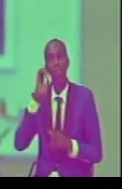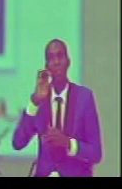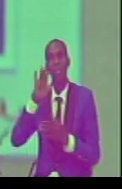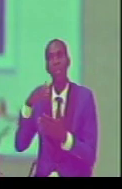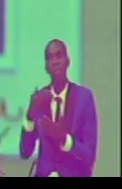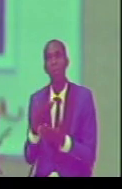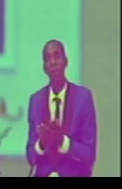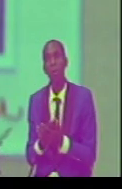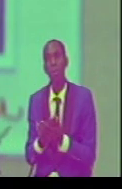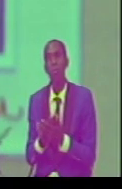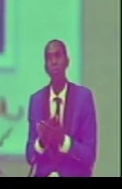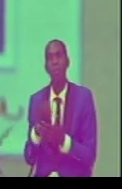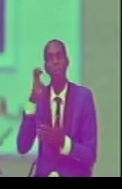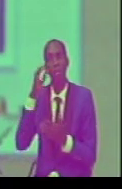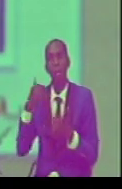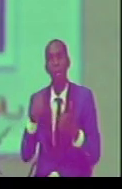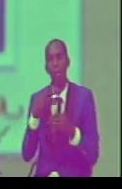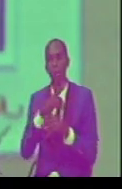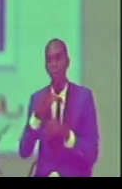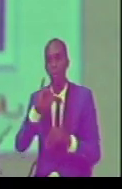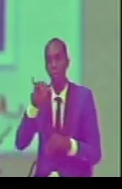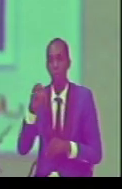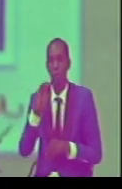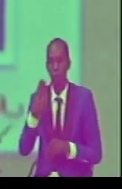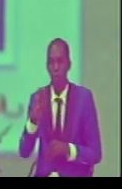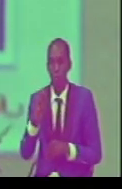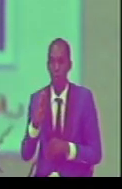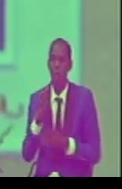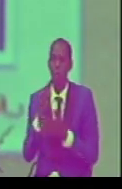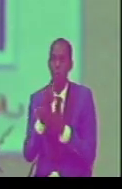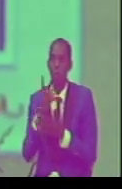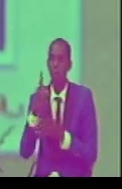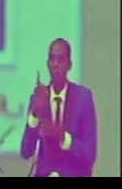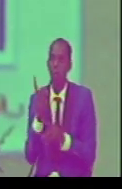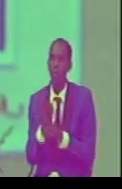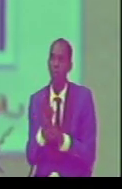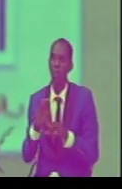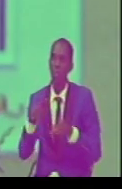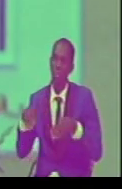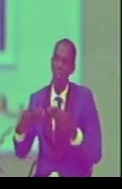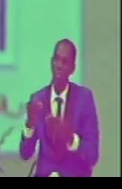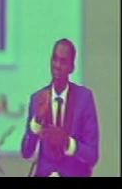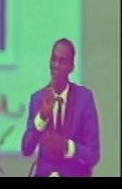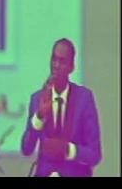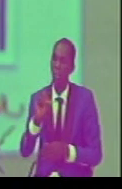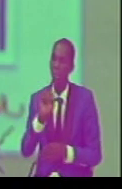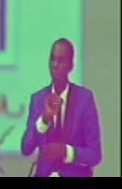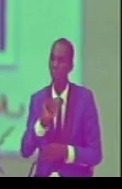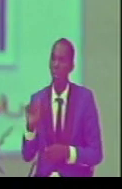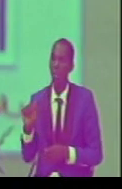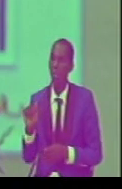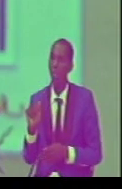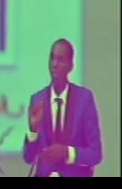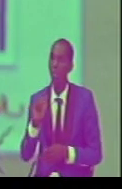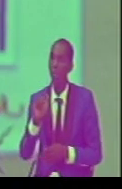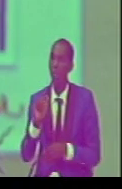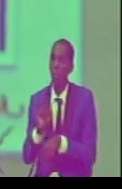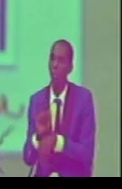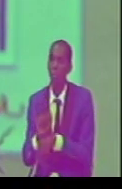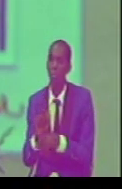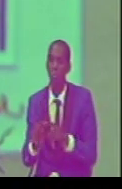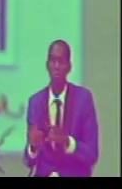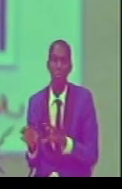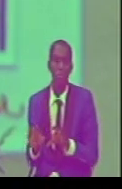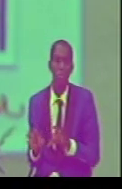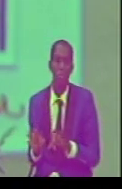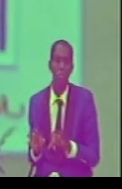no job, and someone just offered me commercial bank job as a manager,